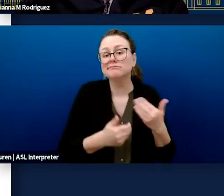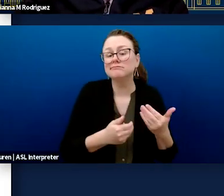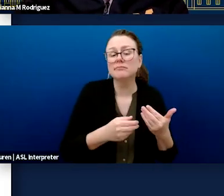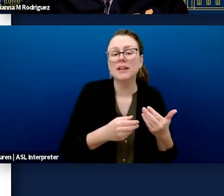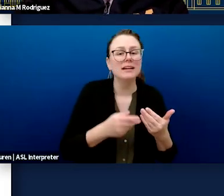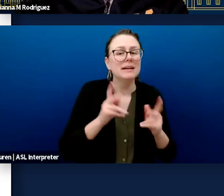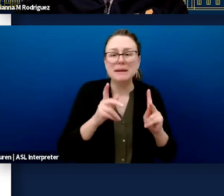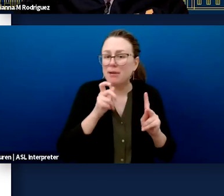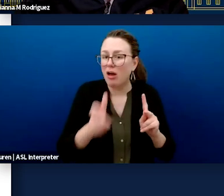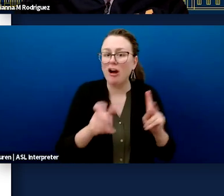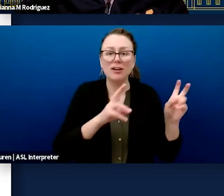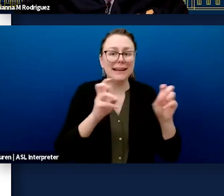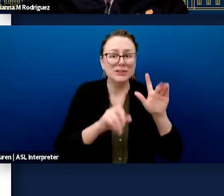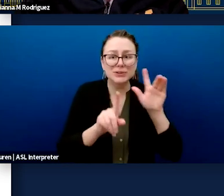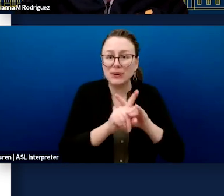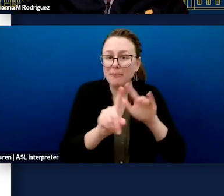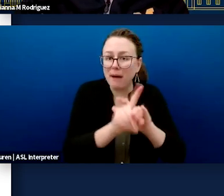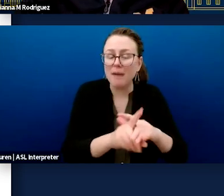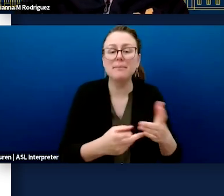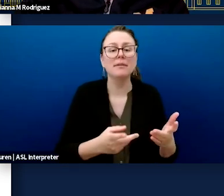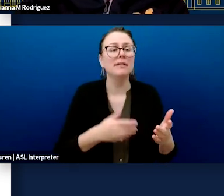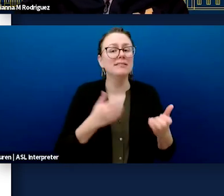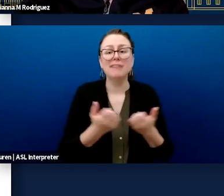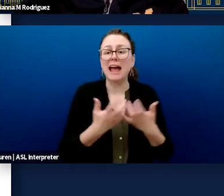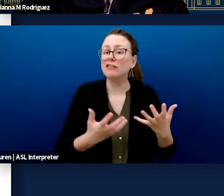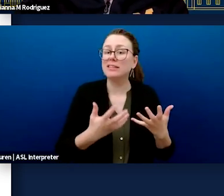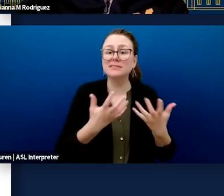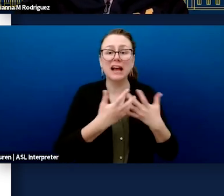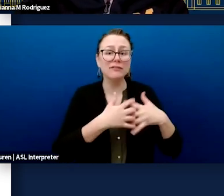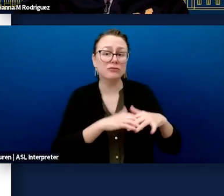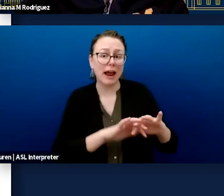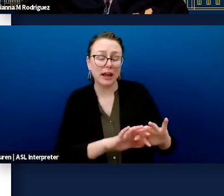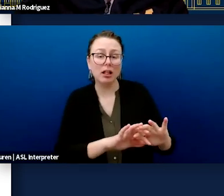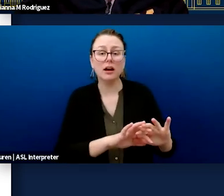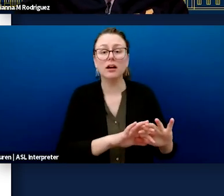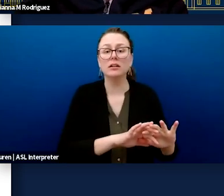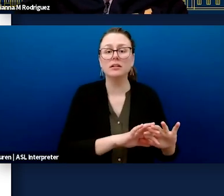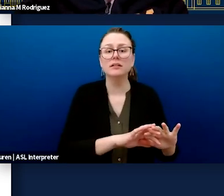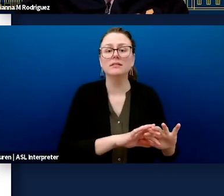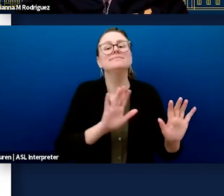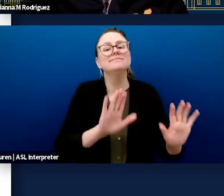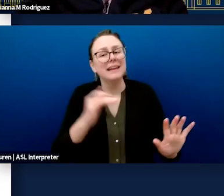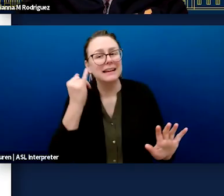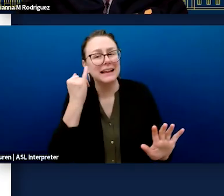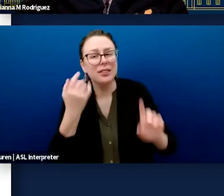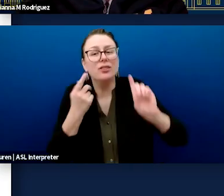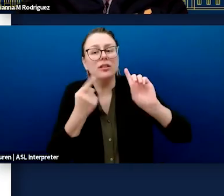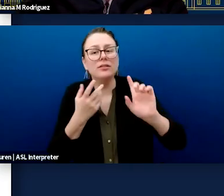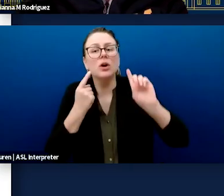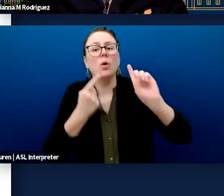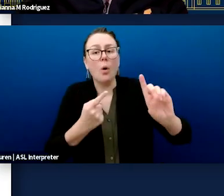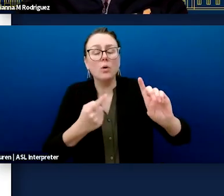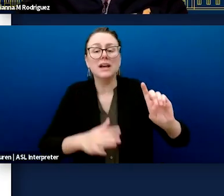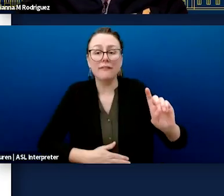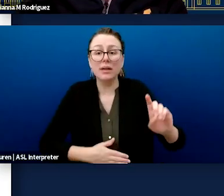necessarily having major issues and things are pretty regular. I mean, and if the goals of the bowel program are